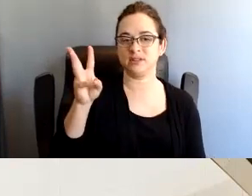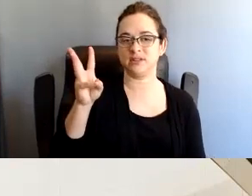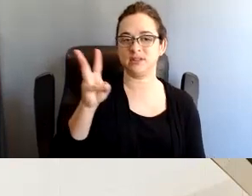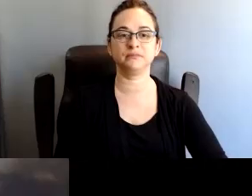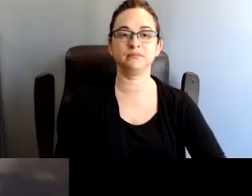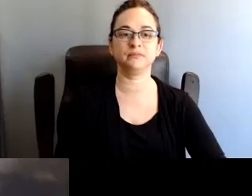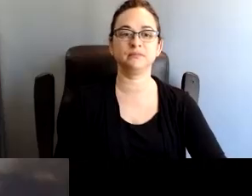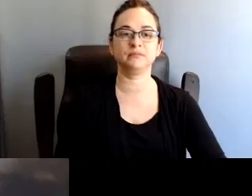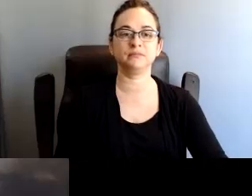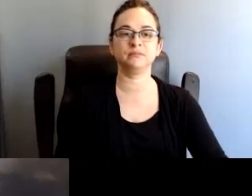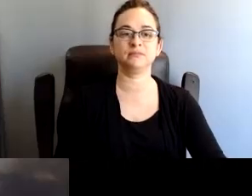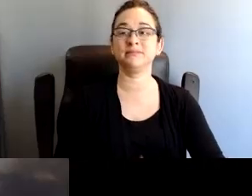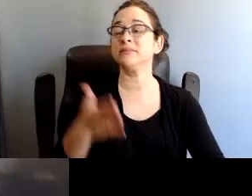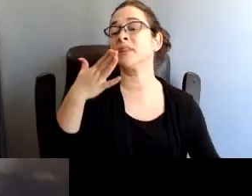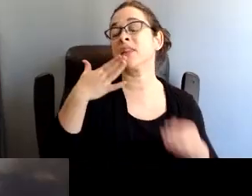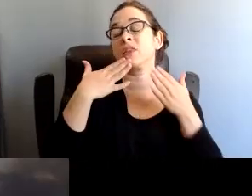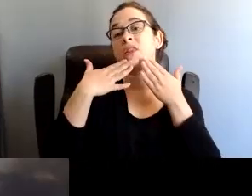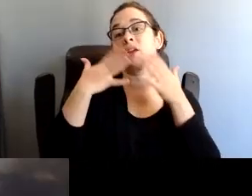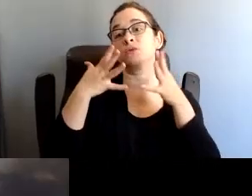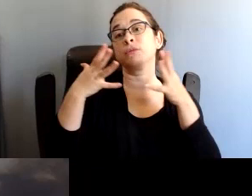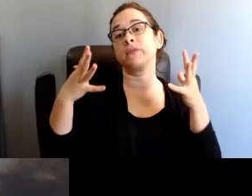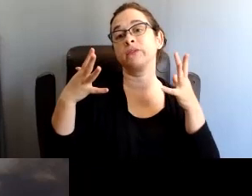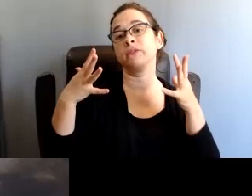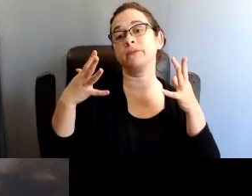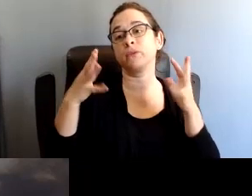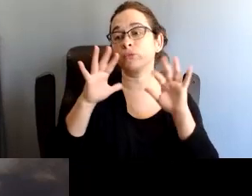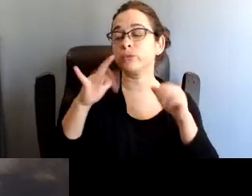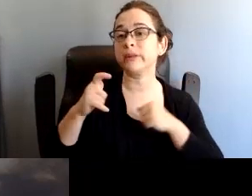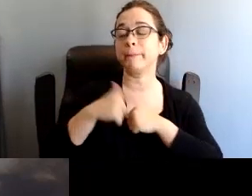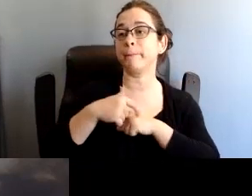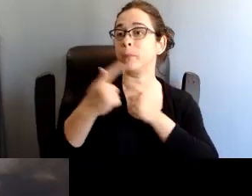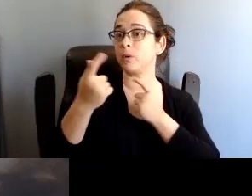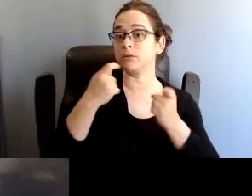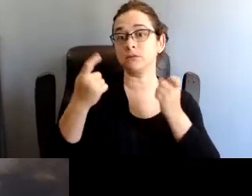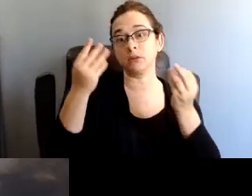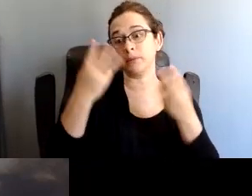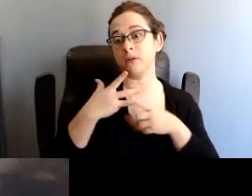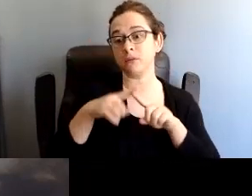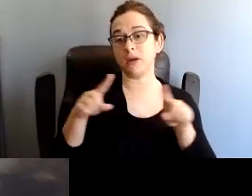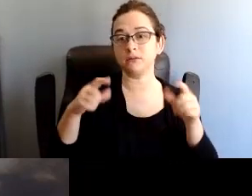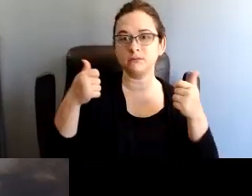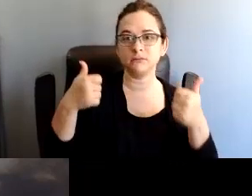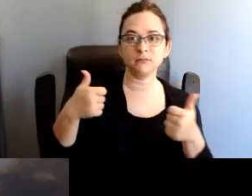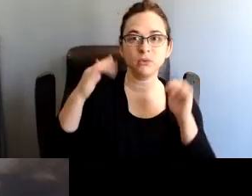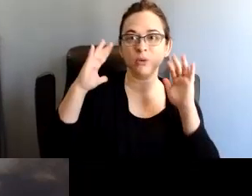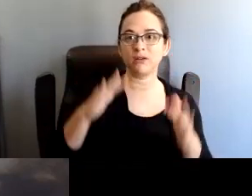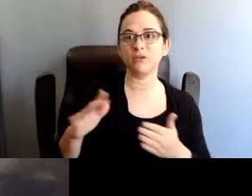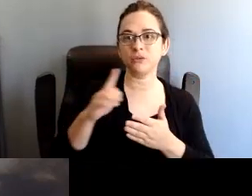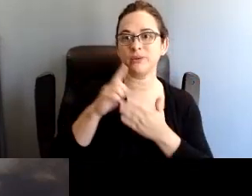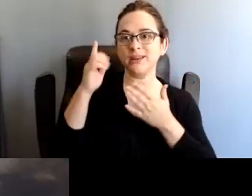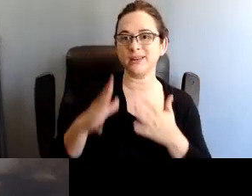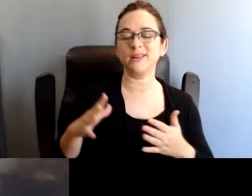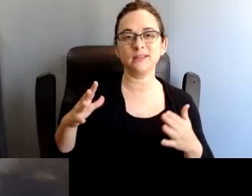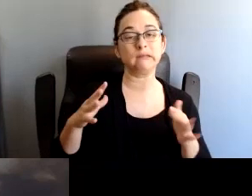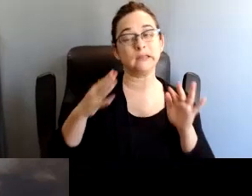website. Thank you so much for your time. If you have any questions, let me know. But other than that, I hope you all have a great weekend after a crazy